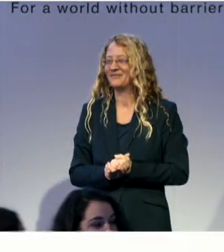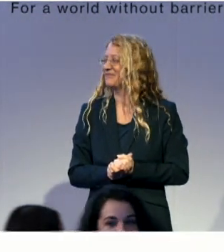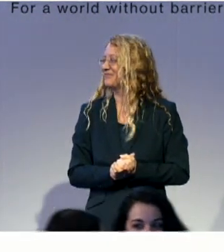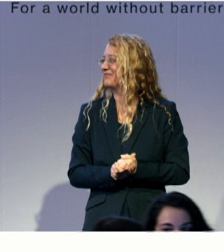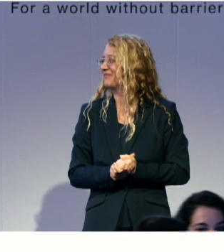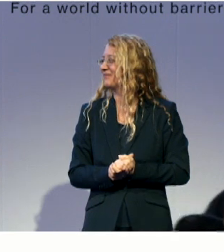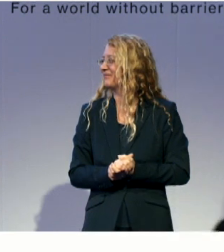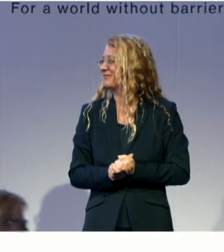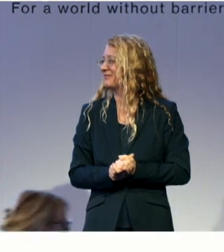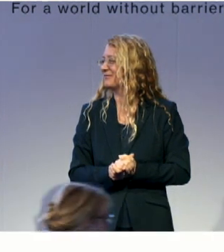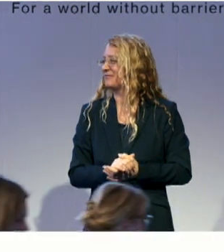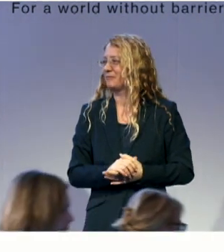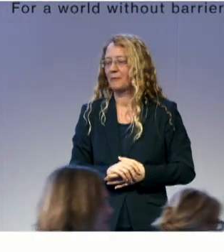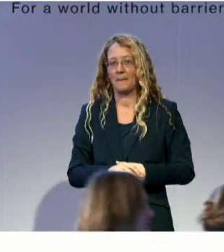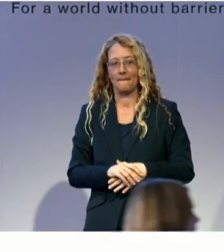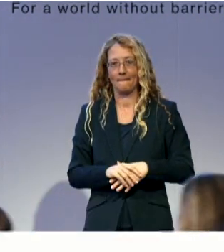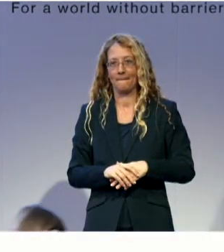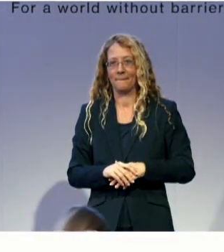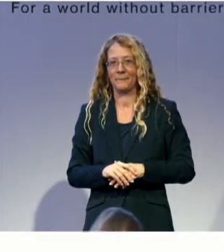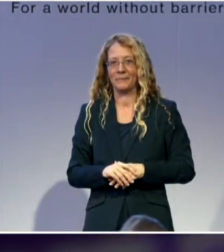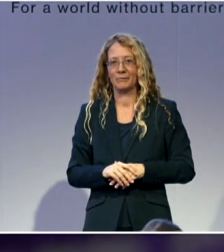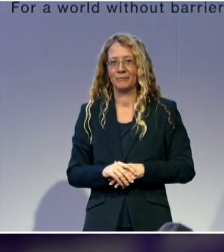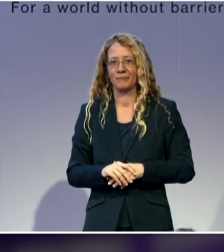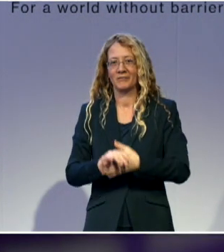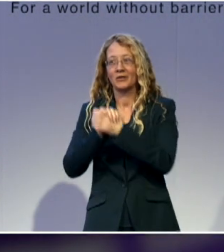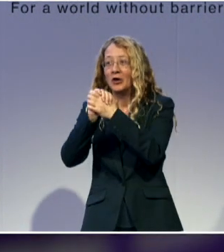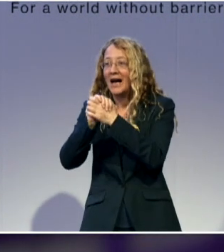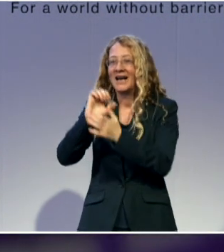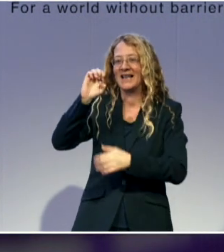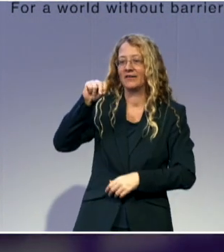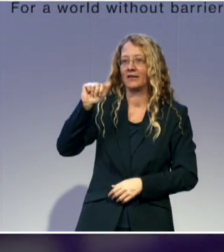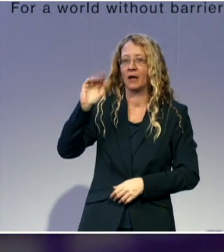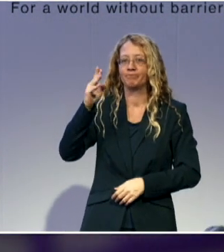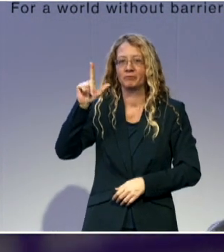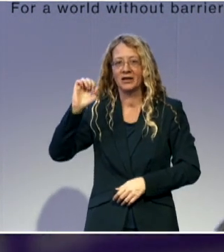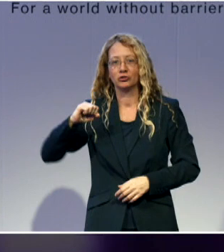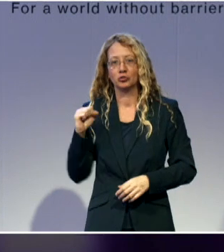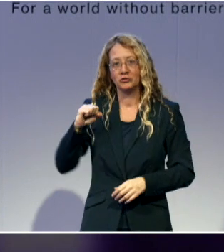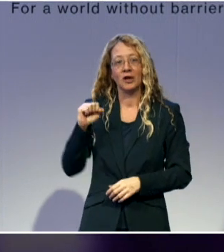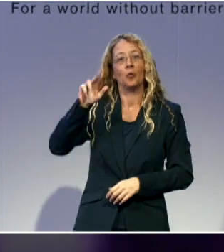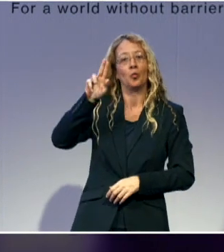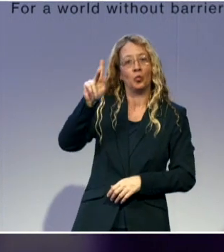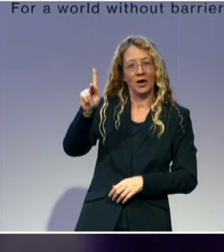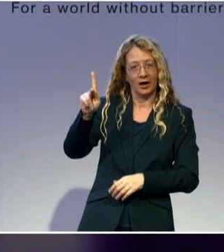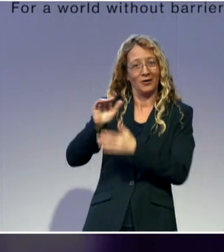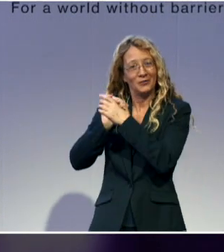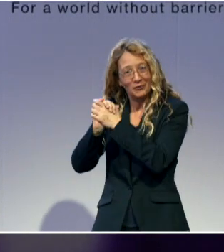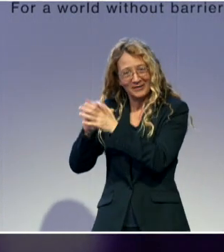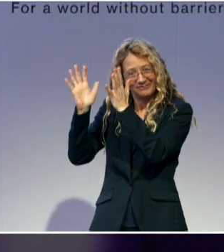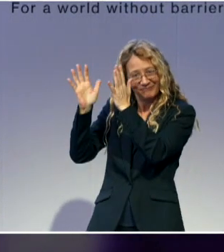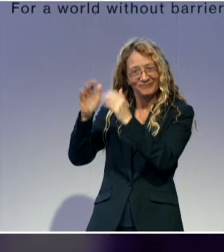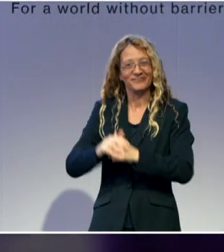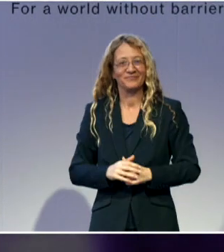Congratulations to Enable Scotland's Enable the Vote campaign from the United Kingdom. Enable Scotland works alongside